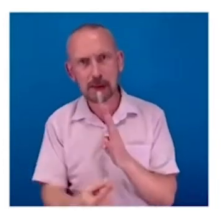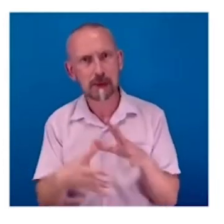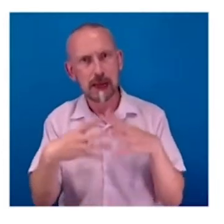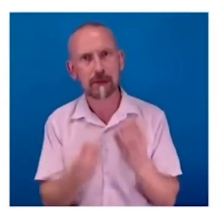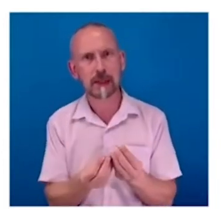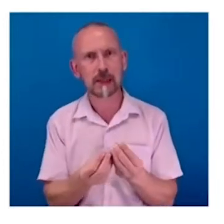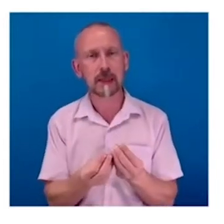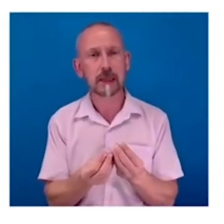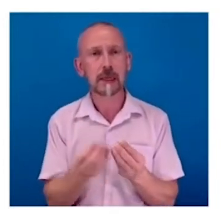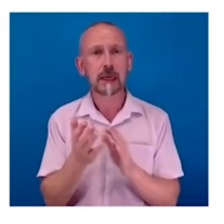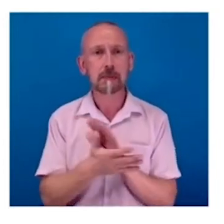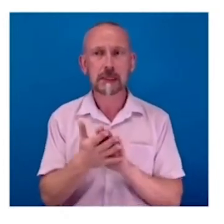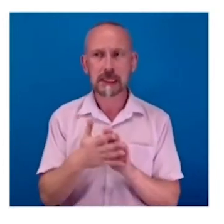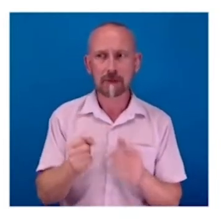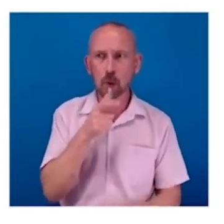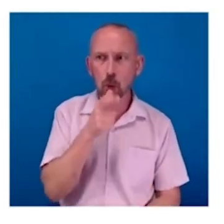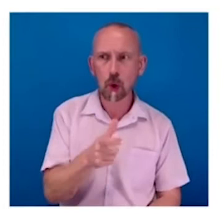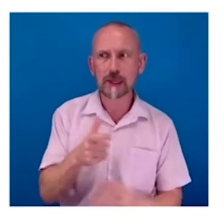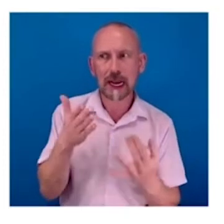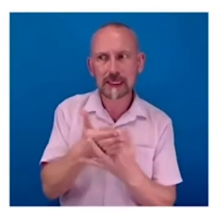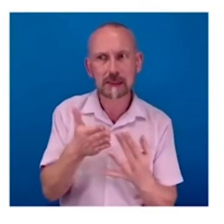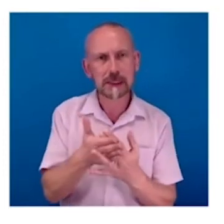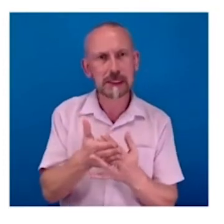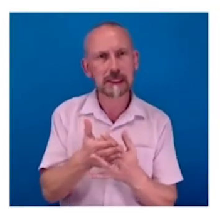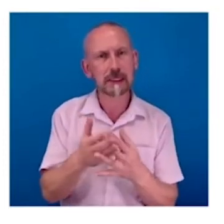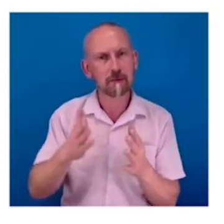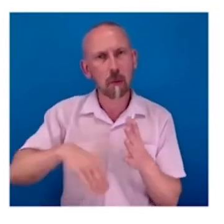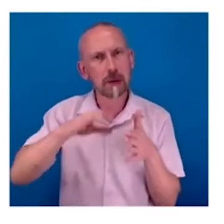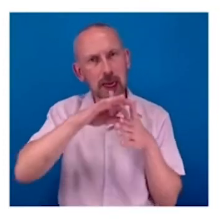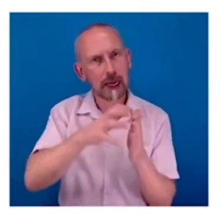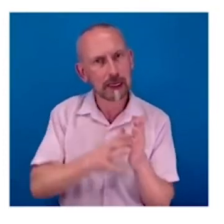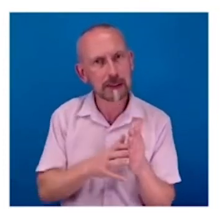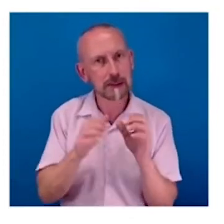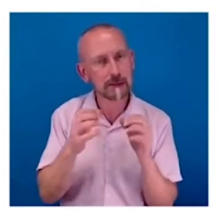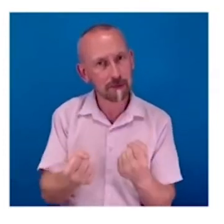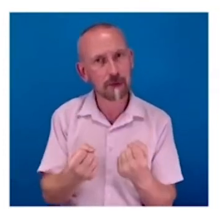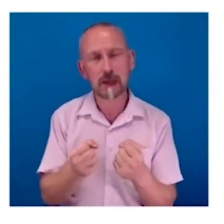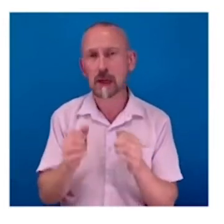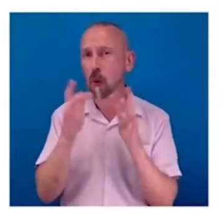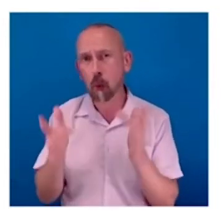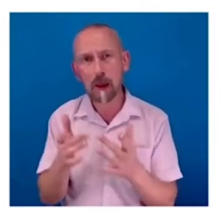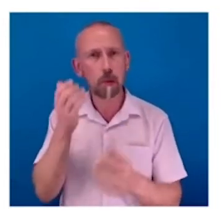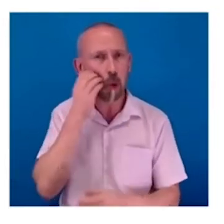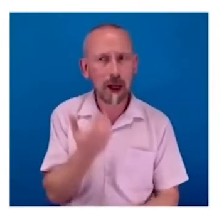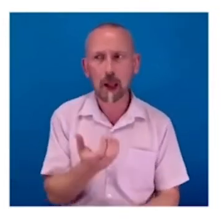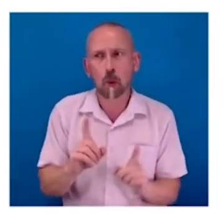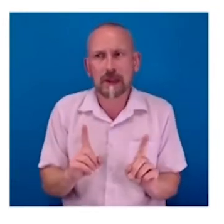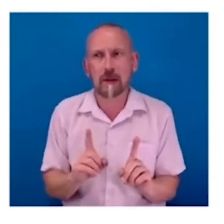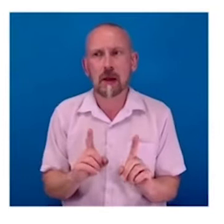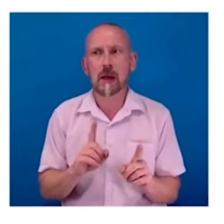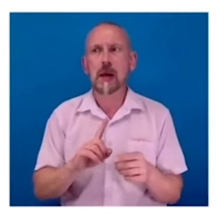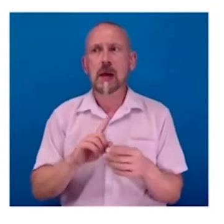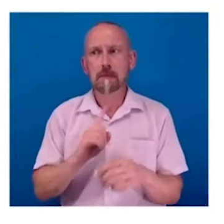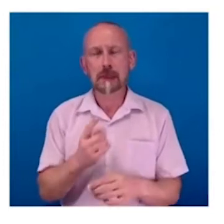on mobile, wherever it is, but it's really about inclusive design, and you do actually get benefits for every single user.